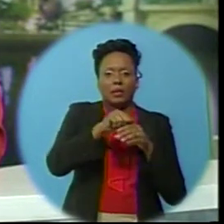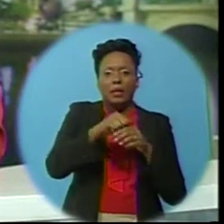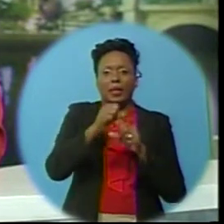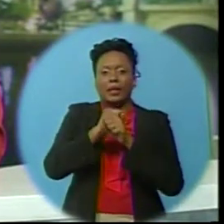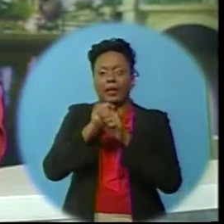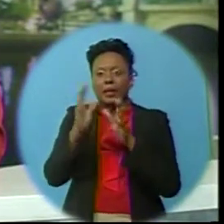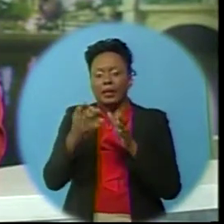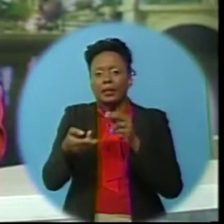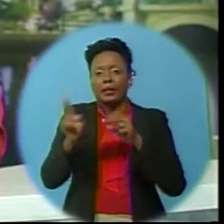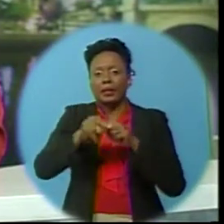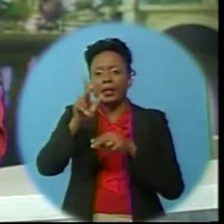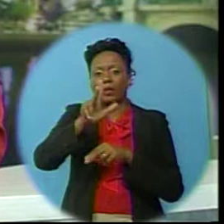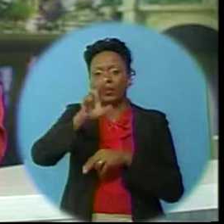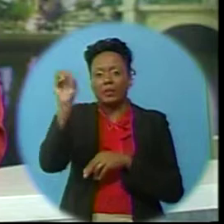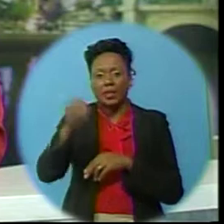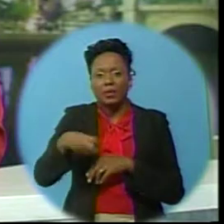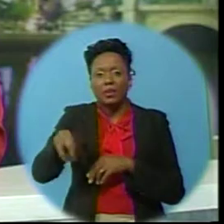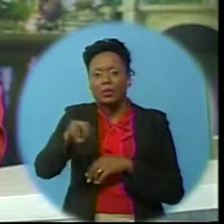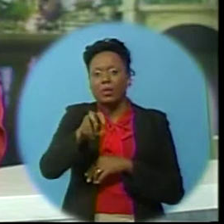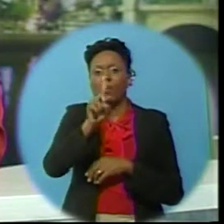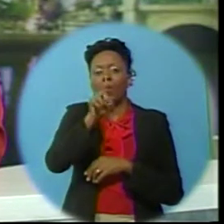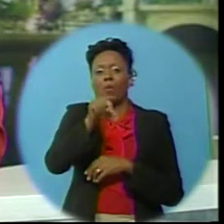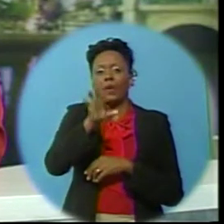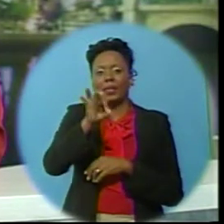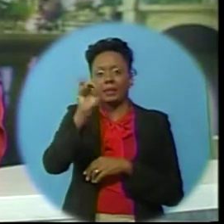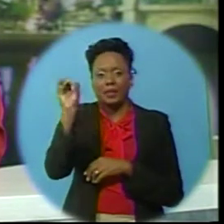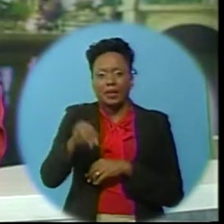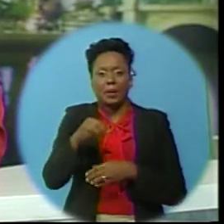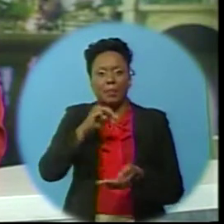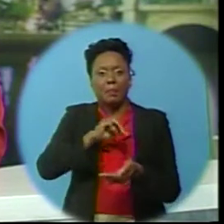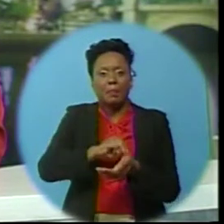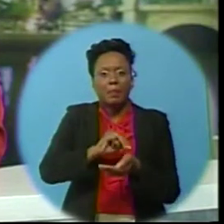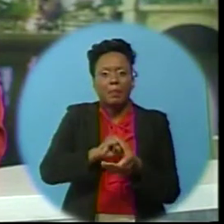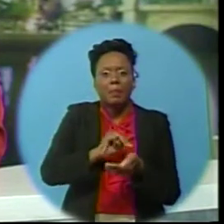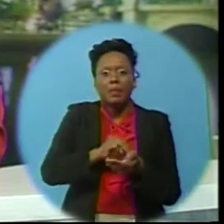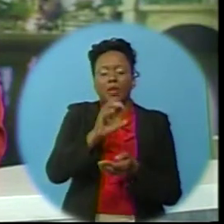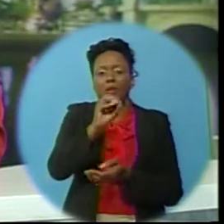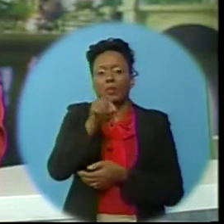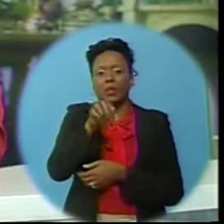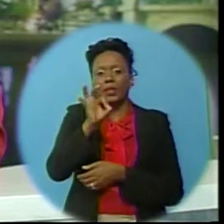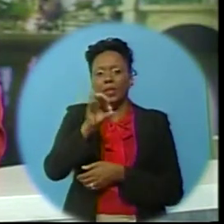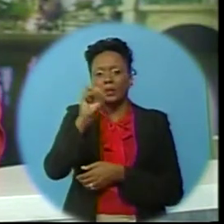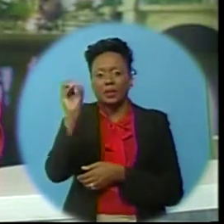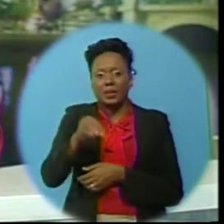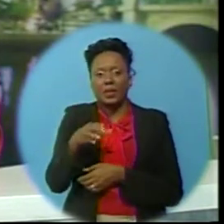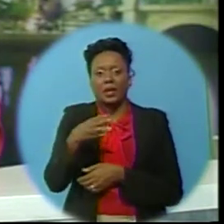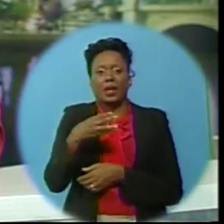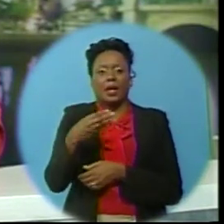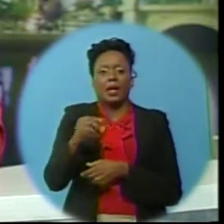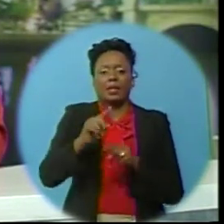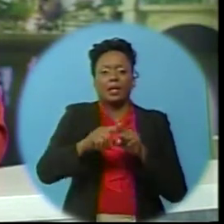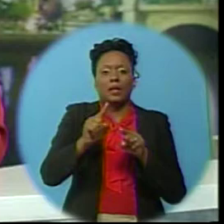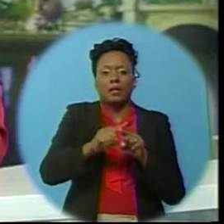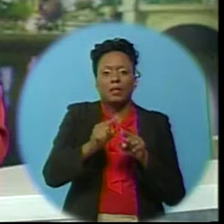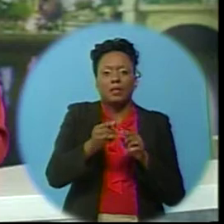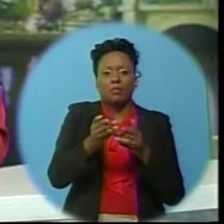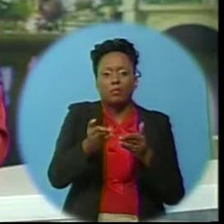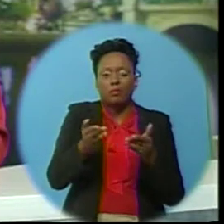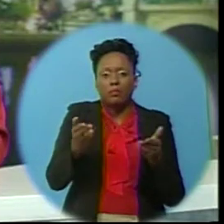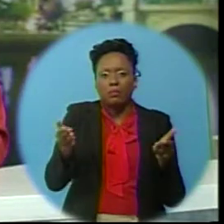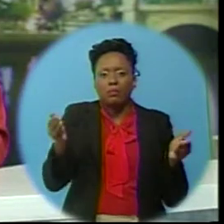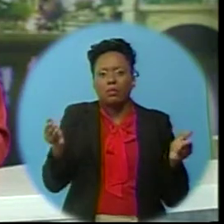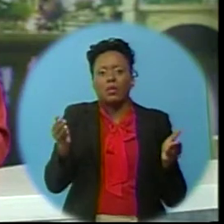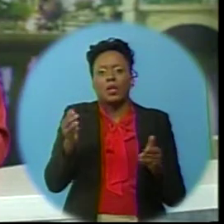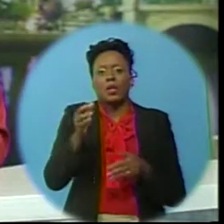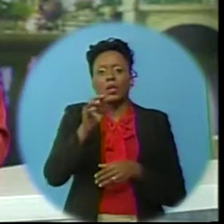by 1.9%, medical and personal care by 0.9%, and household operations and supplies by